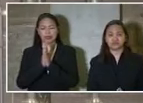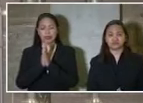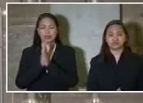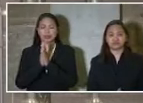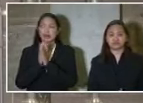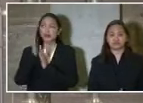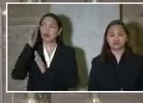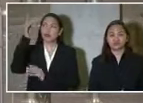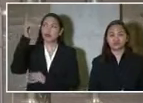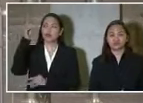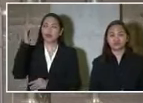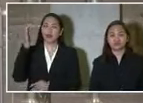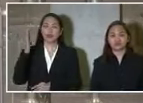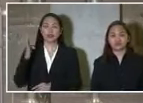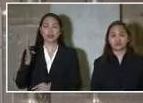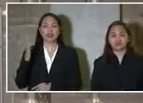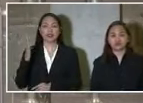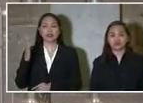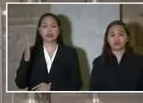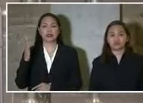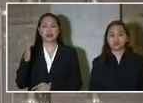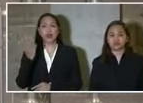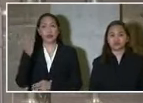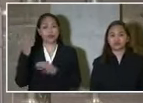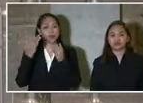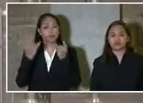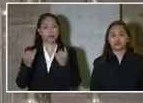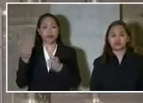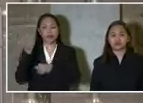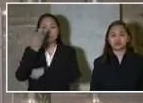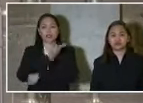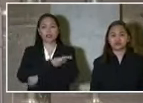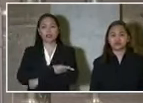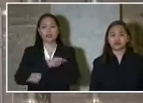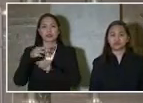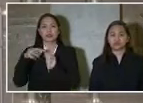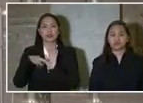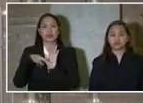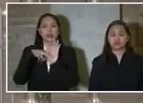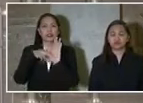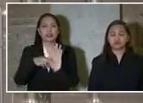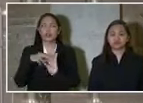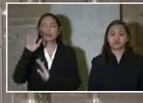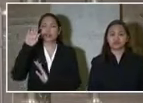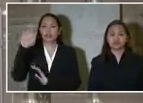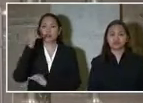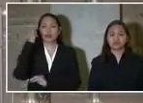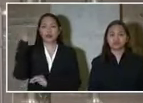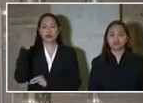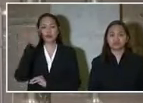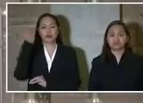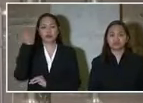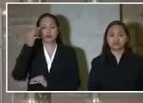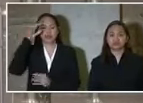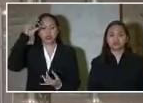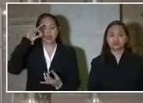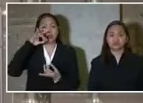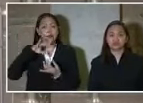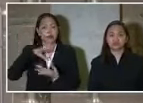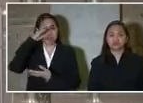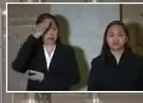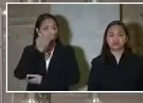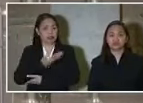O God, who on this day revealed your only begotten Son to the